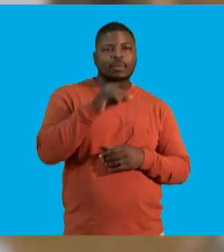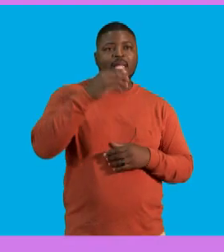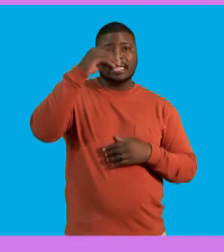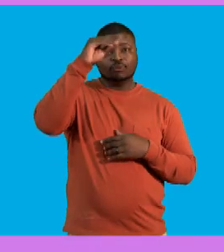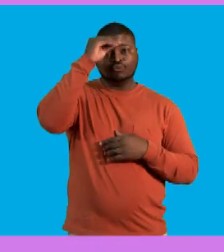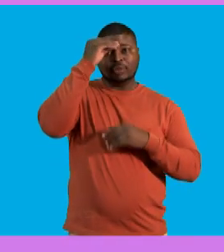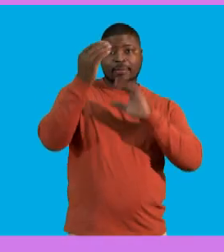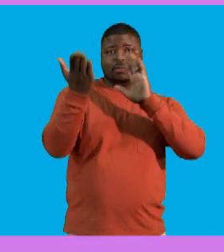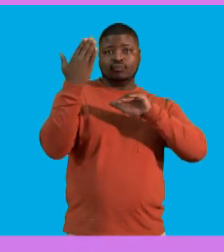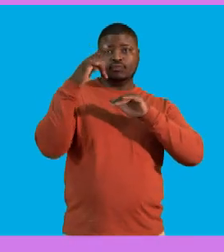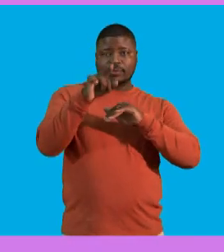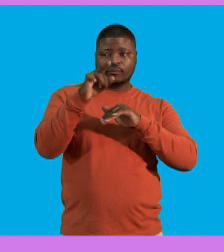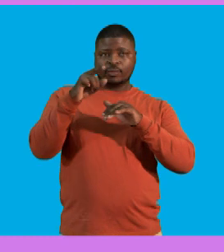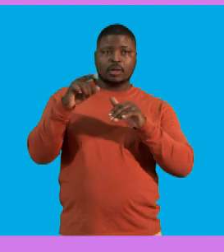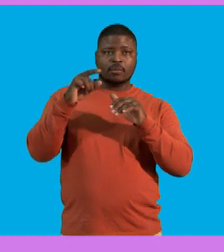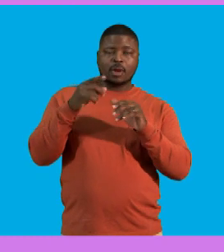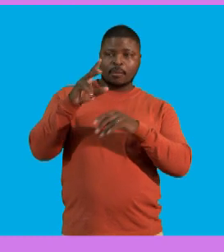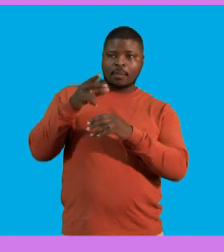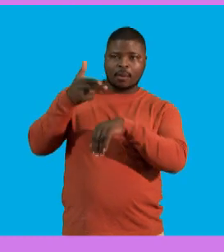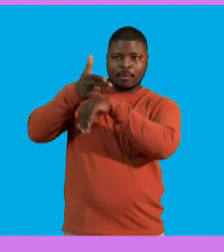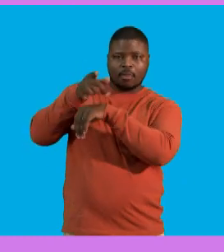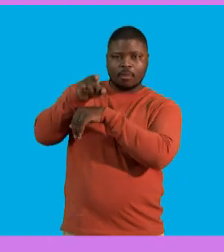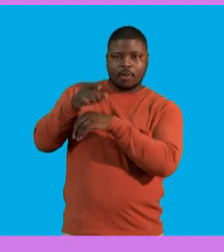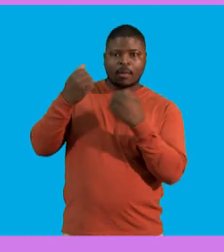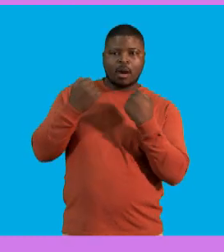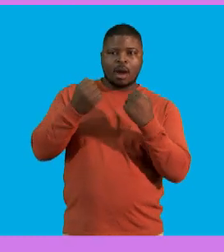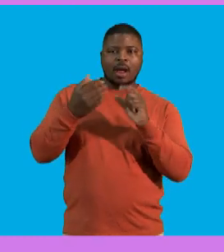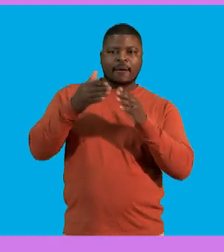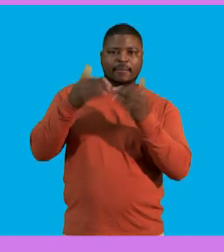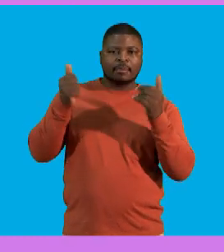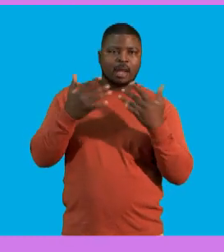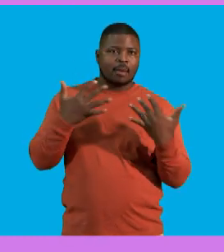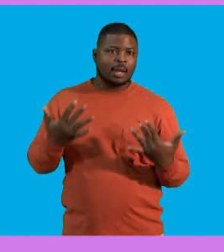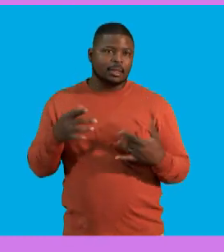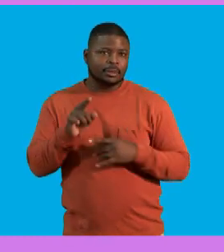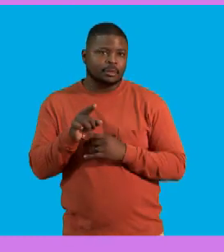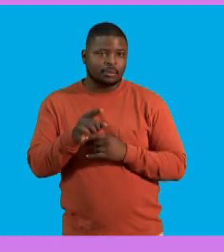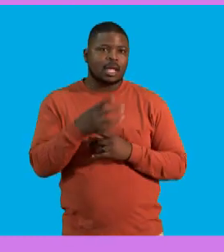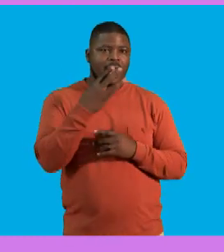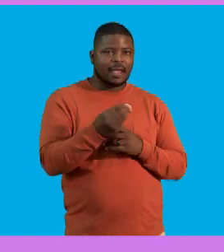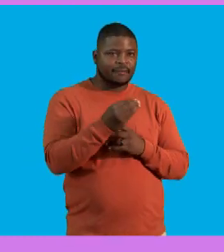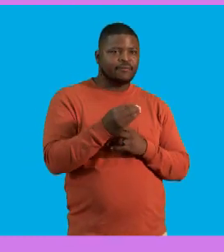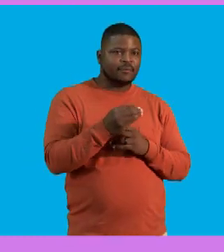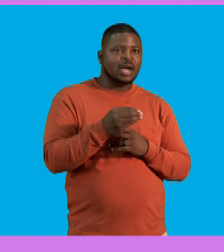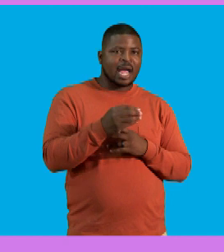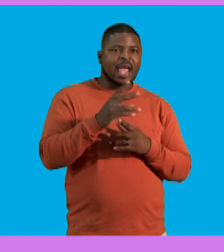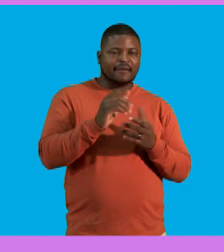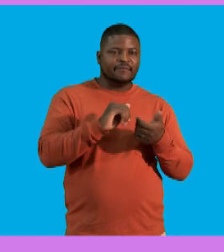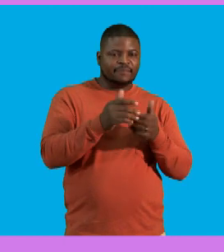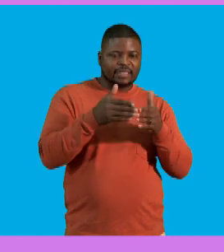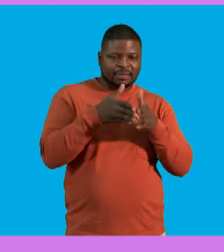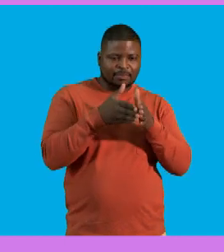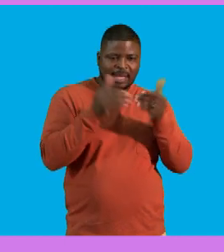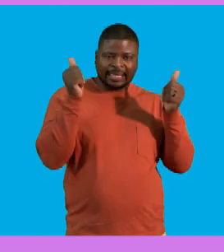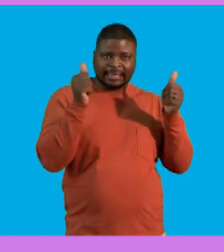A traffic officer recorded the speed of cars traveling through an area. So we've got speed, and again, I've